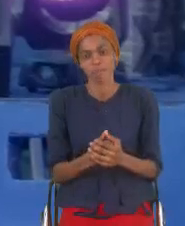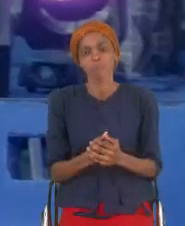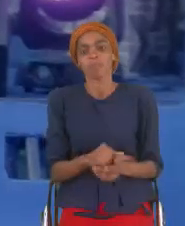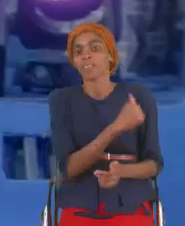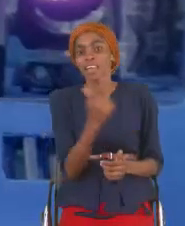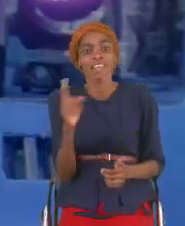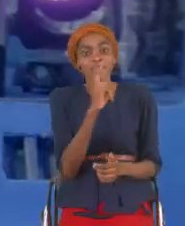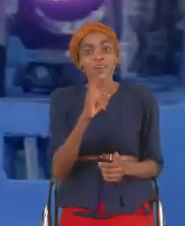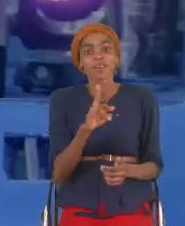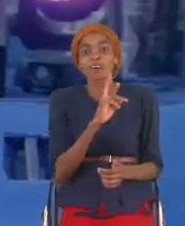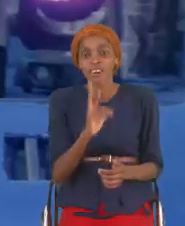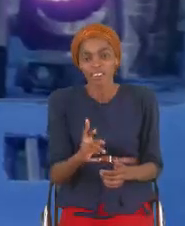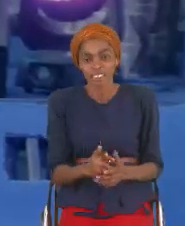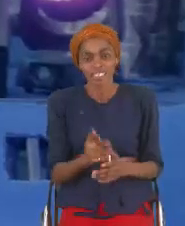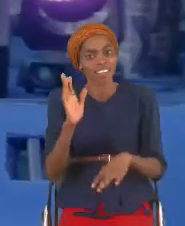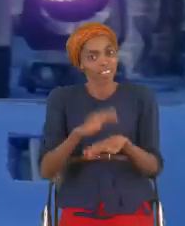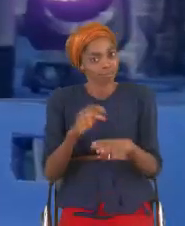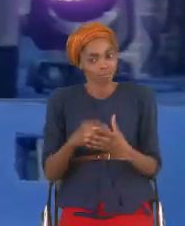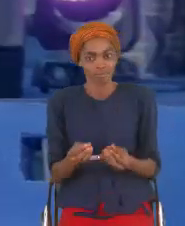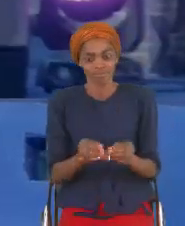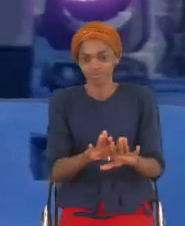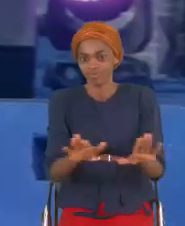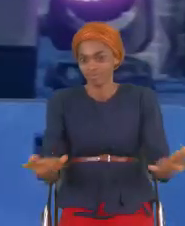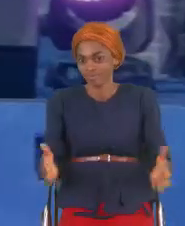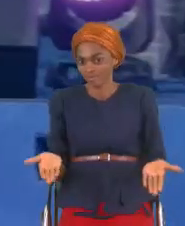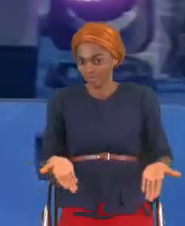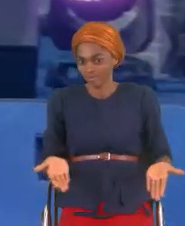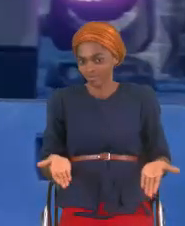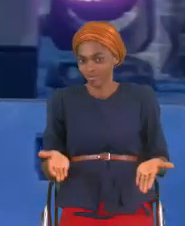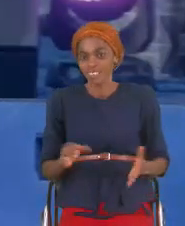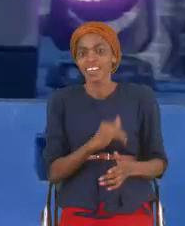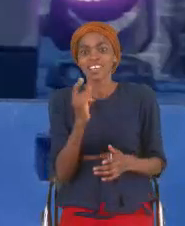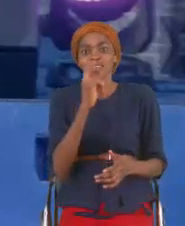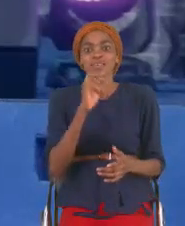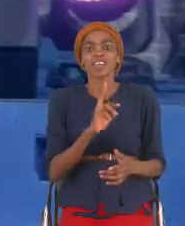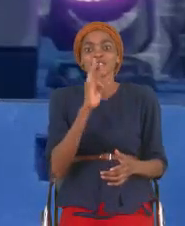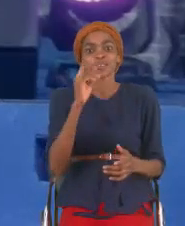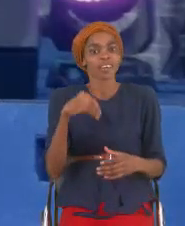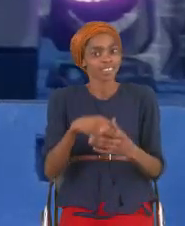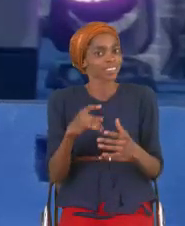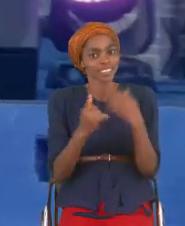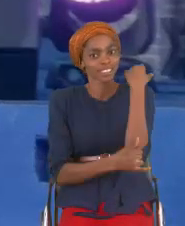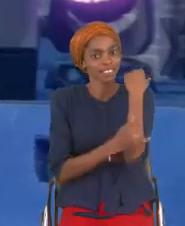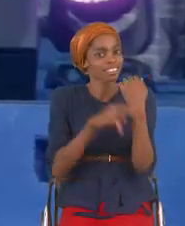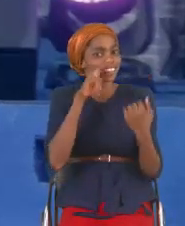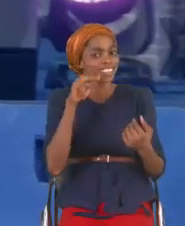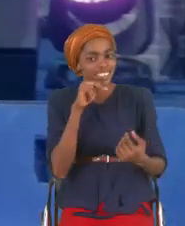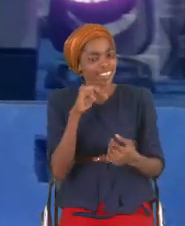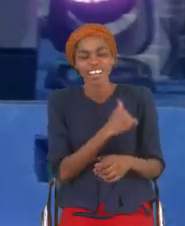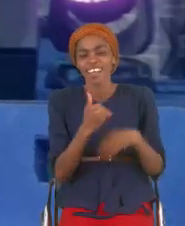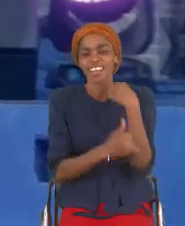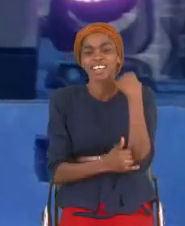Anywhere you are on this ground, anywhere you are in our country, Nigeria, any country